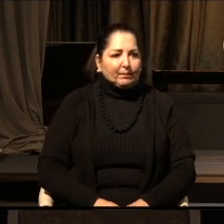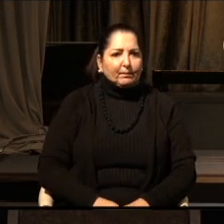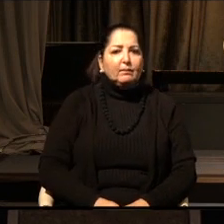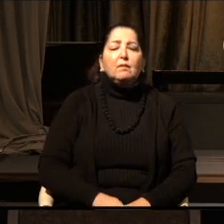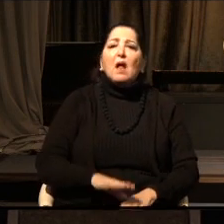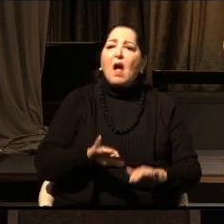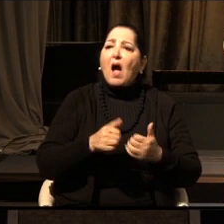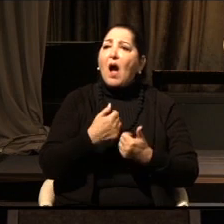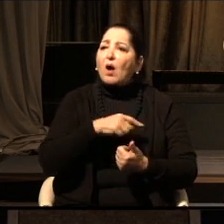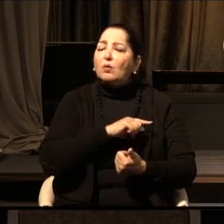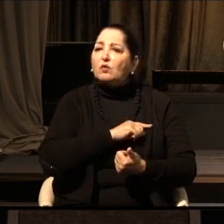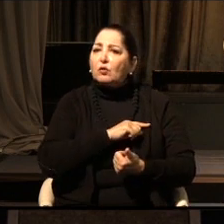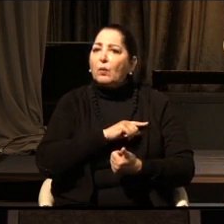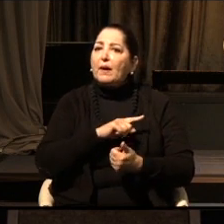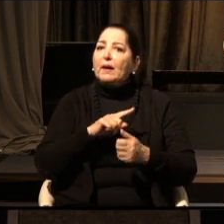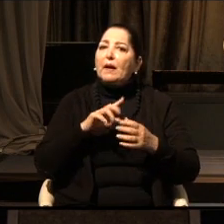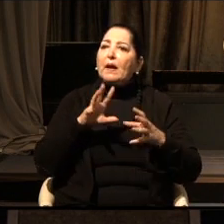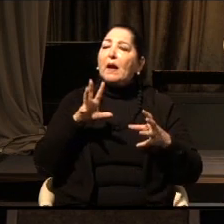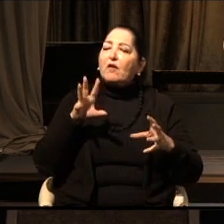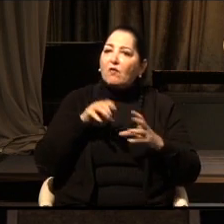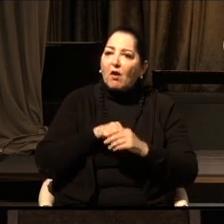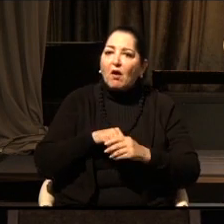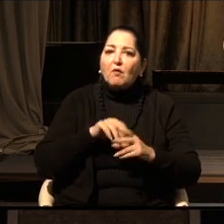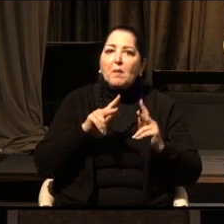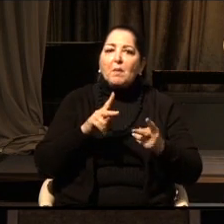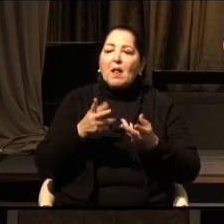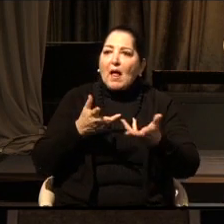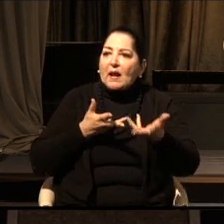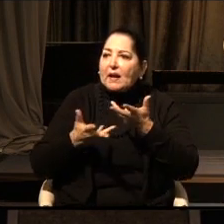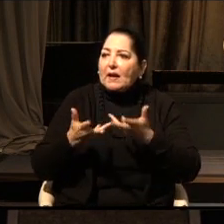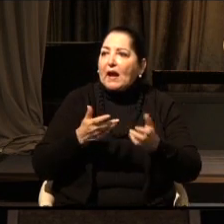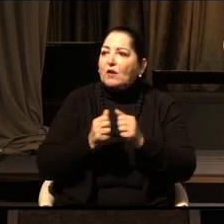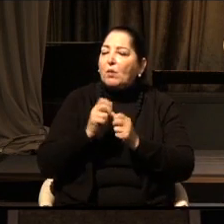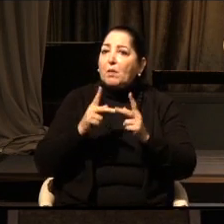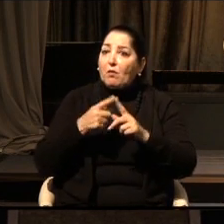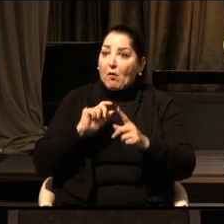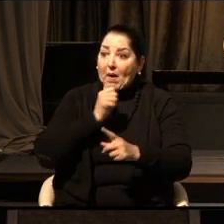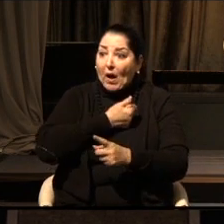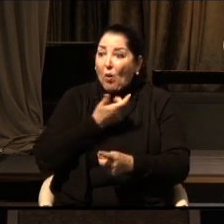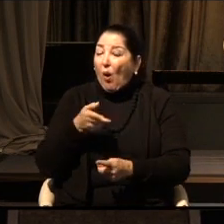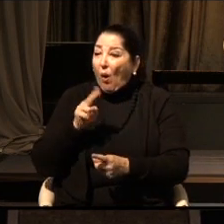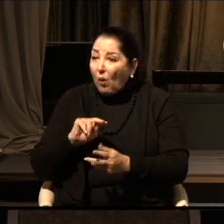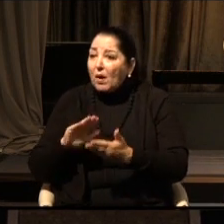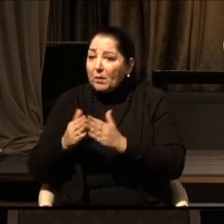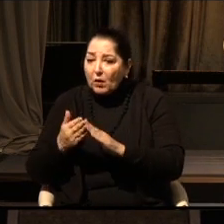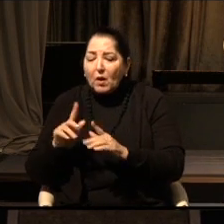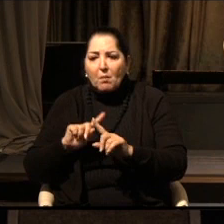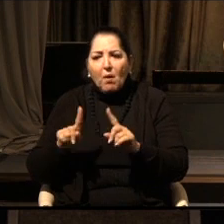How do we continue to engage with people from our community while we learn how different